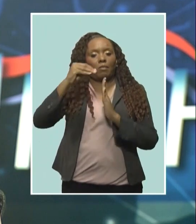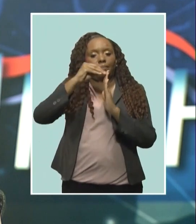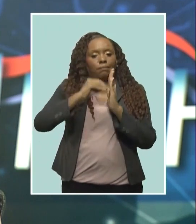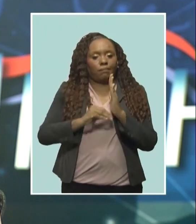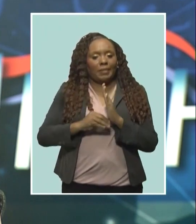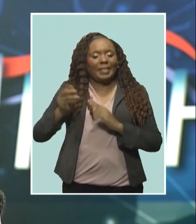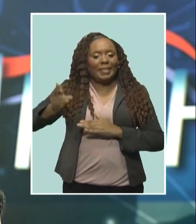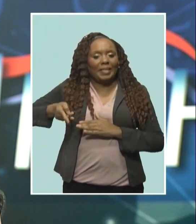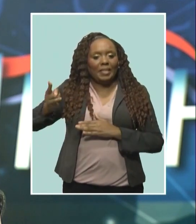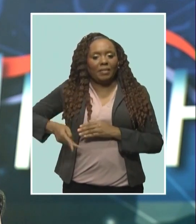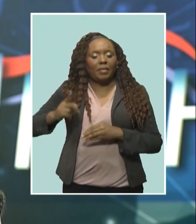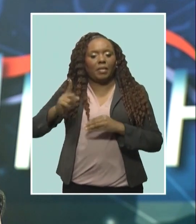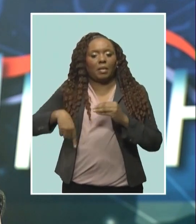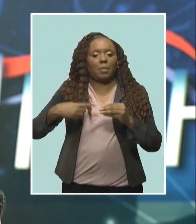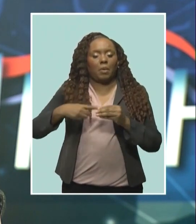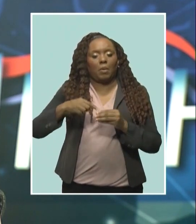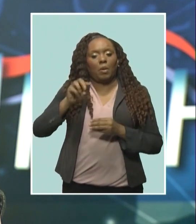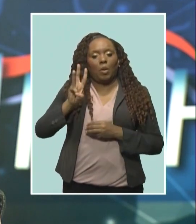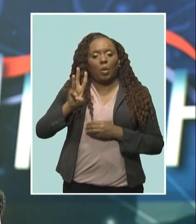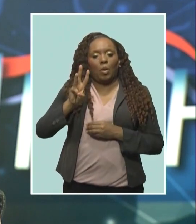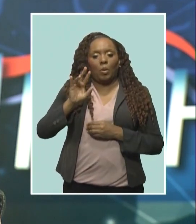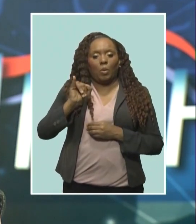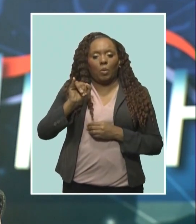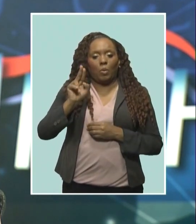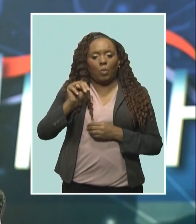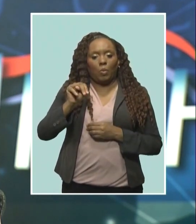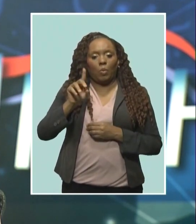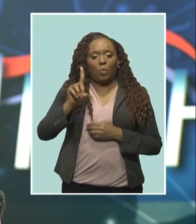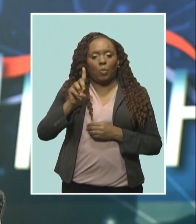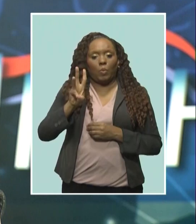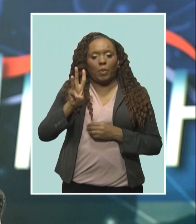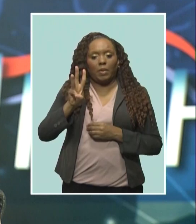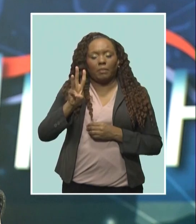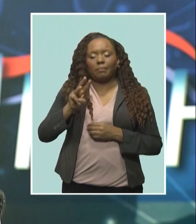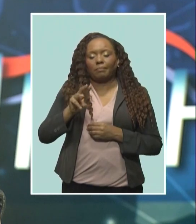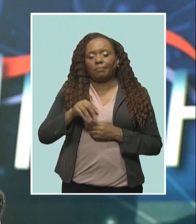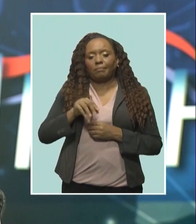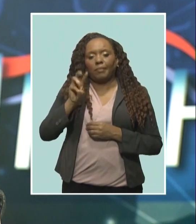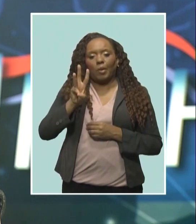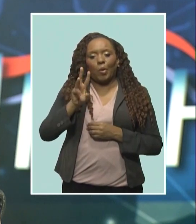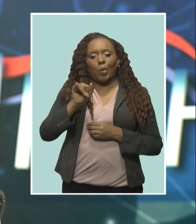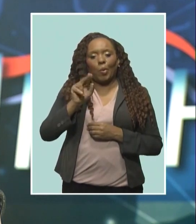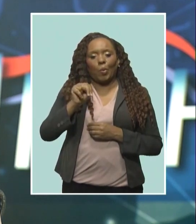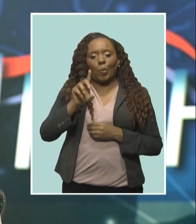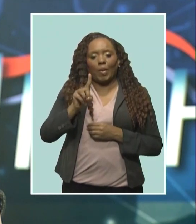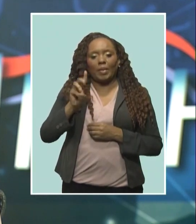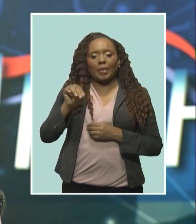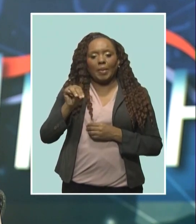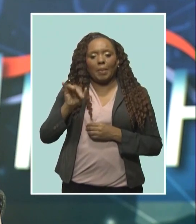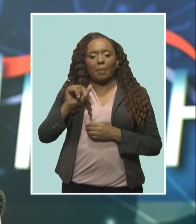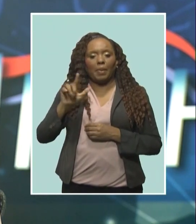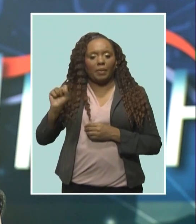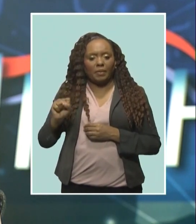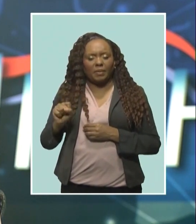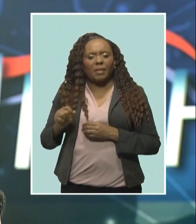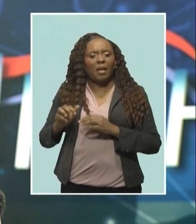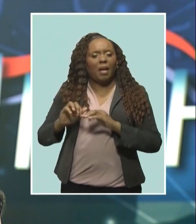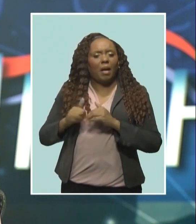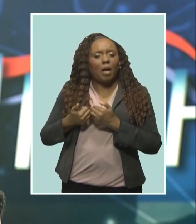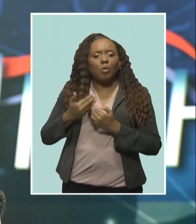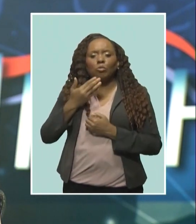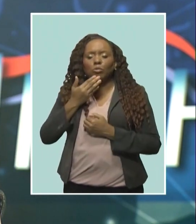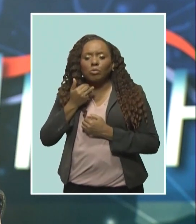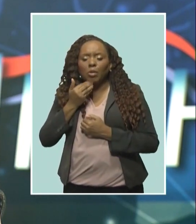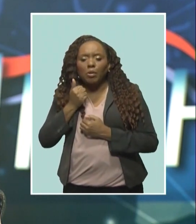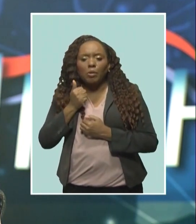being done to get a better understanding of the island's contribution to the production of sugar and rum. Special Advisor on Culture and